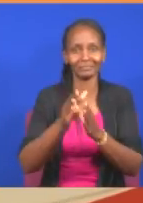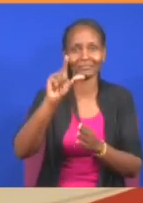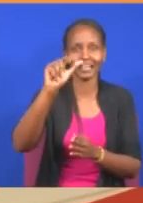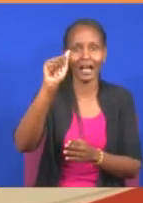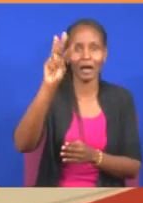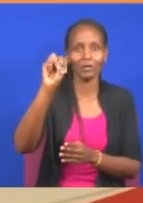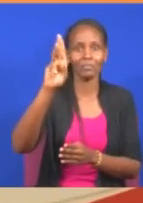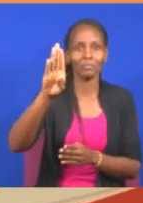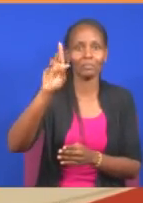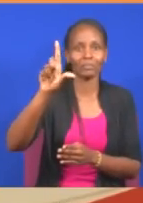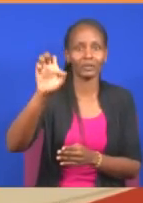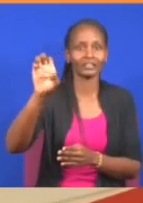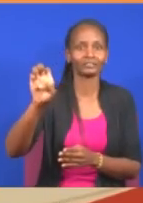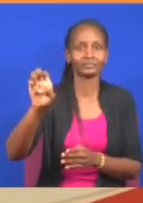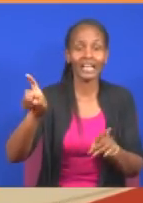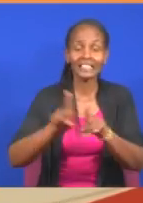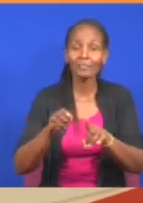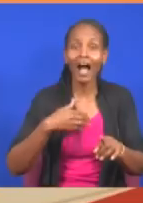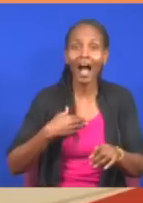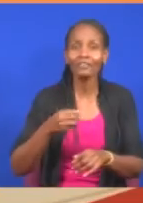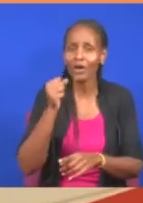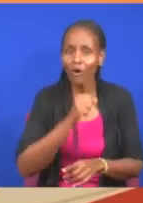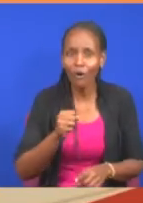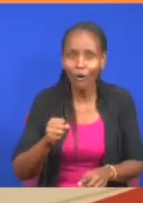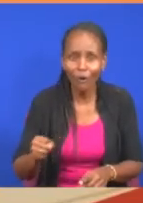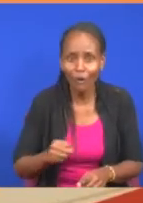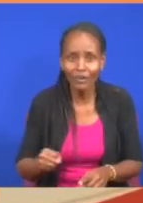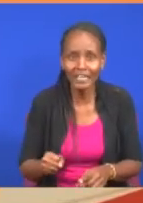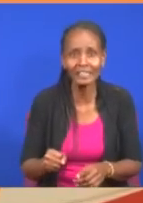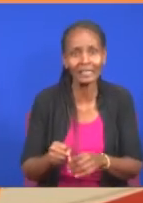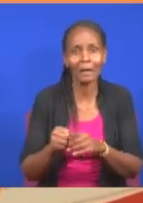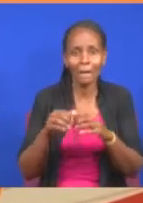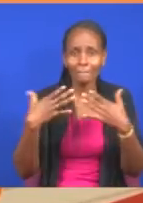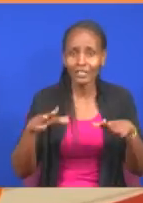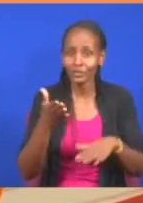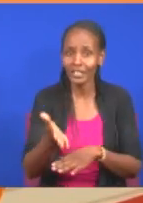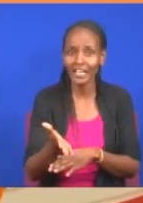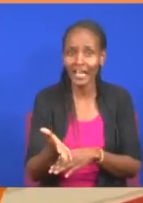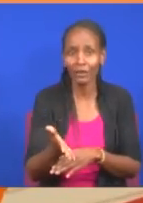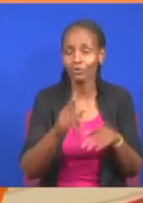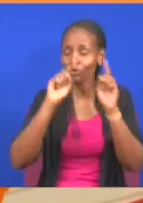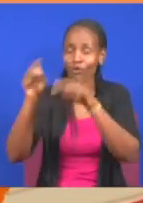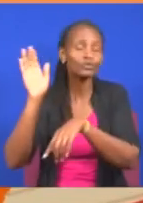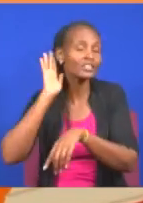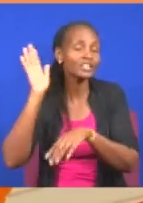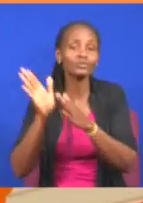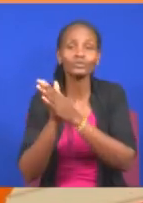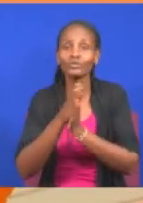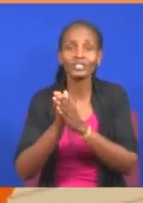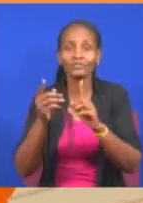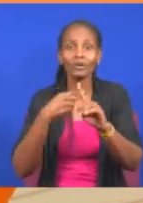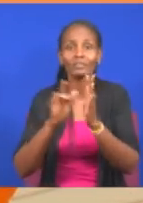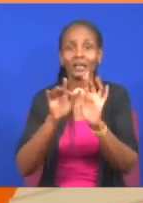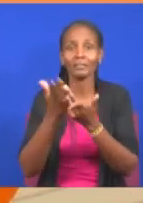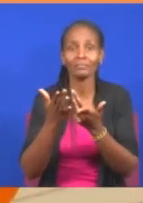to Holy, the oldest and the wisest bookworm of the library, to listen to stories from the Bible. She lives inside